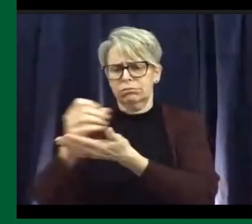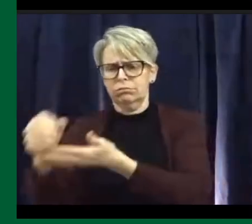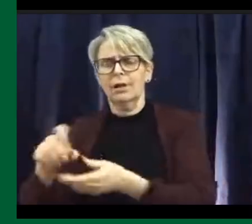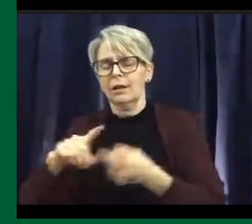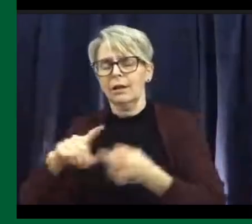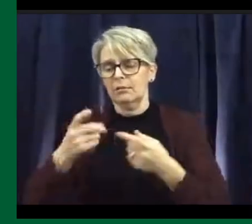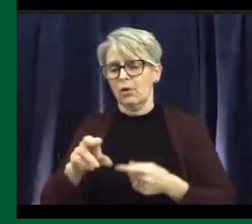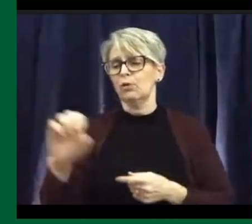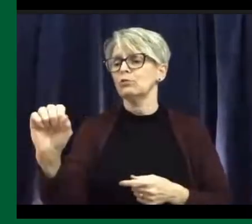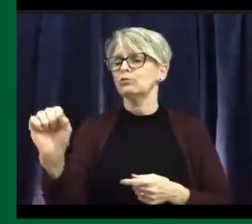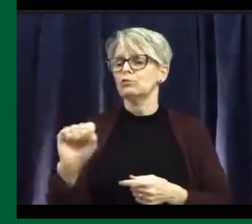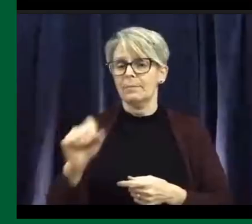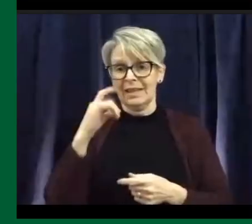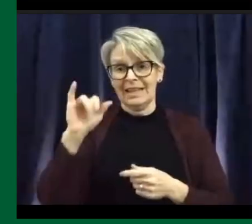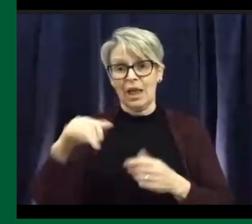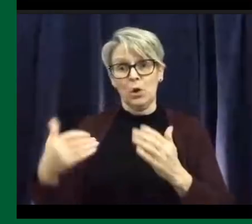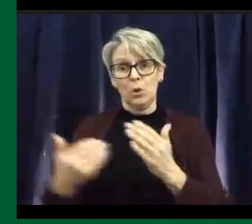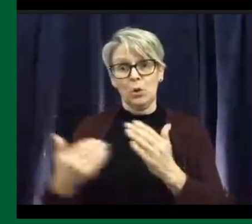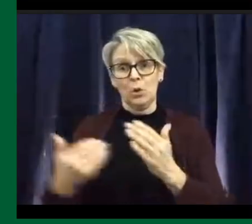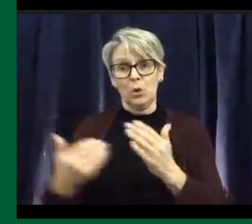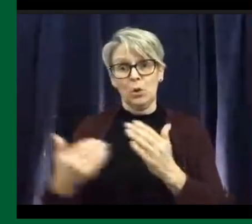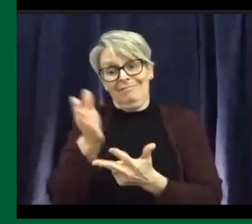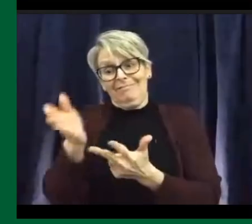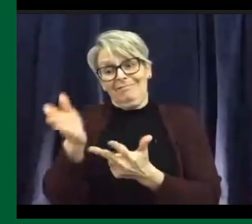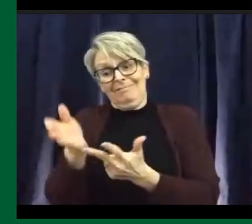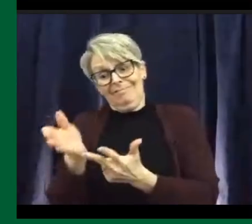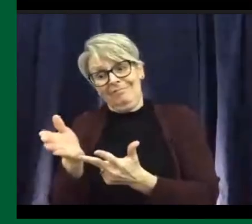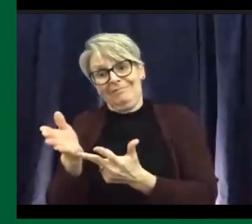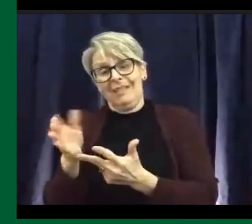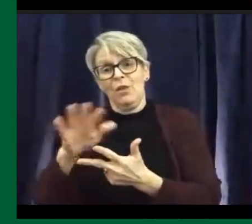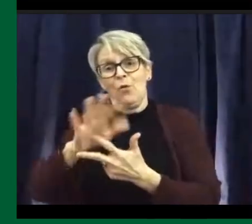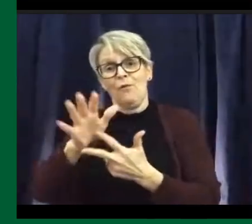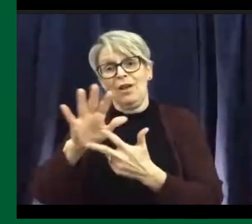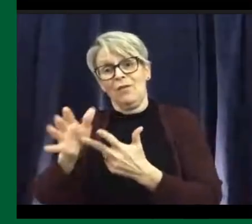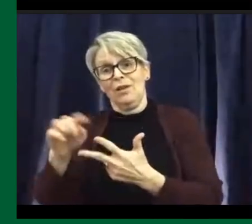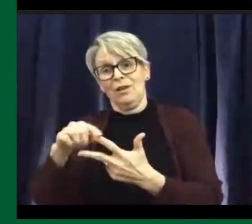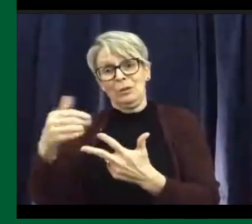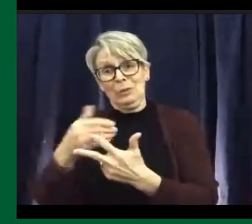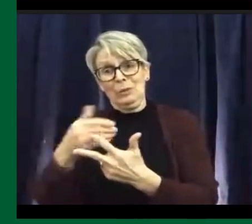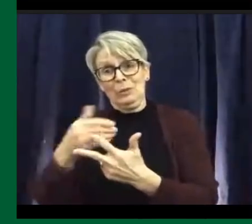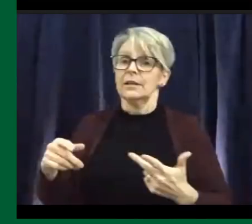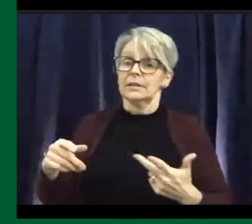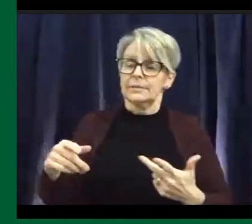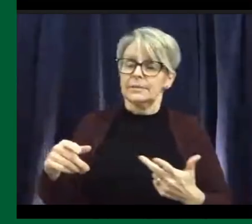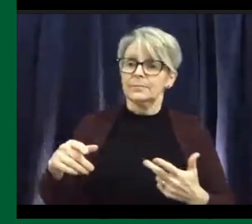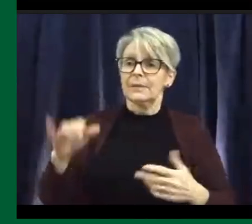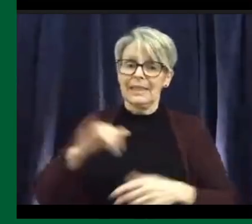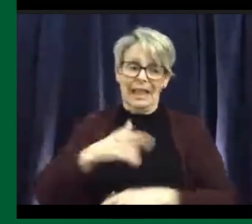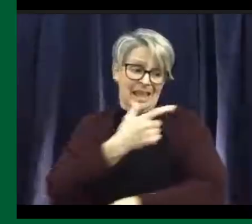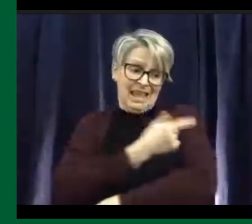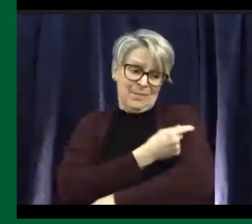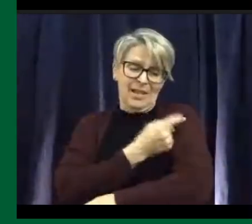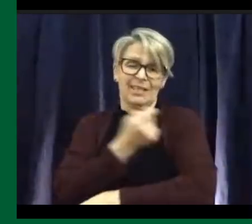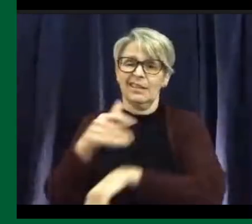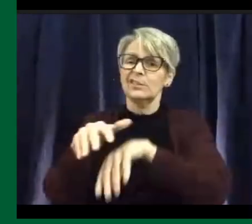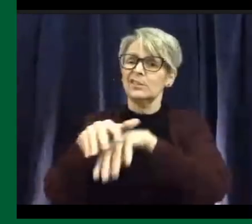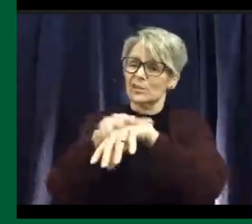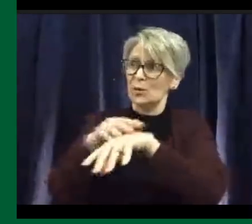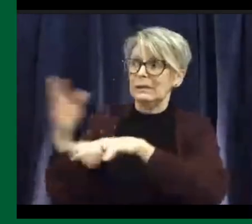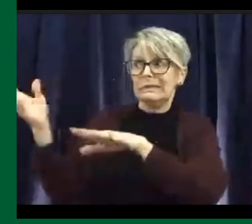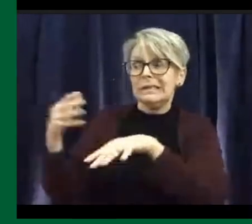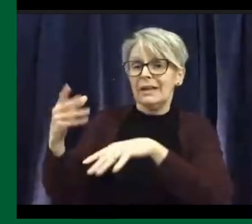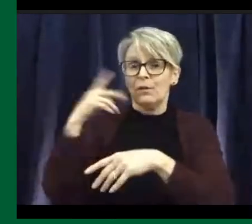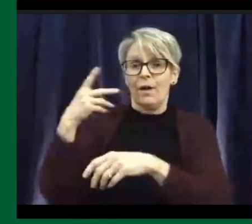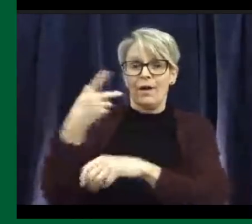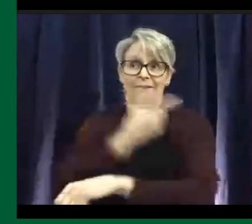new variants, as well as a slower than what we want immunization strategy because of vaccine supply, this extra